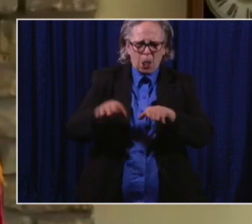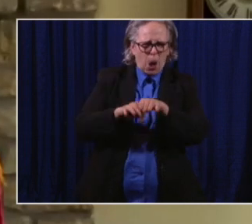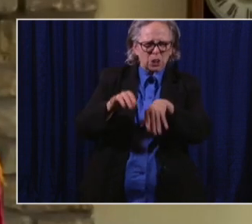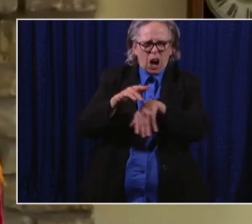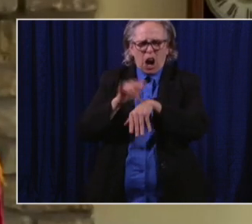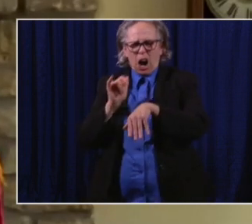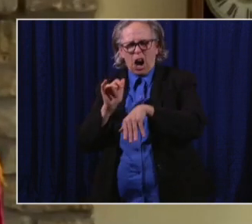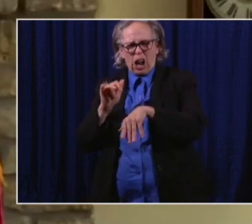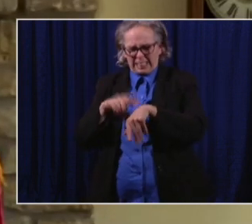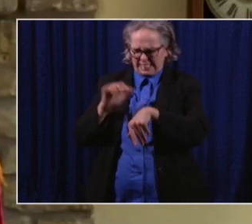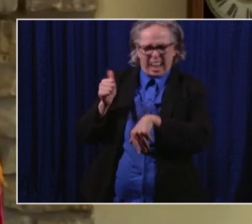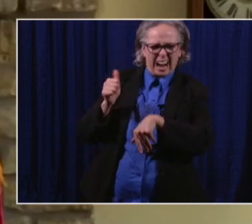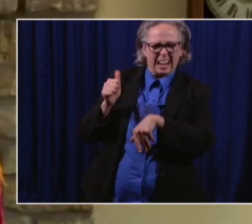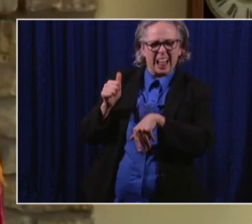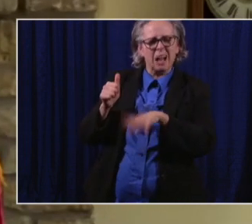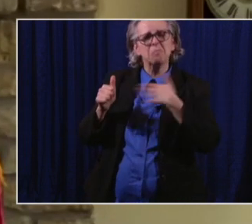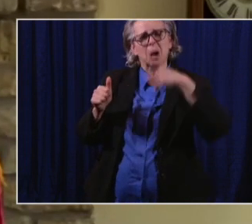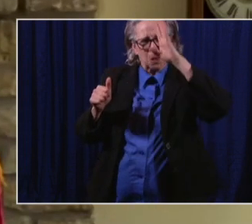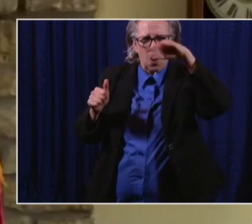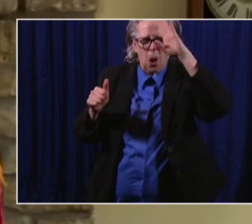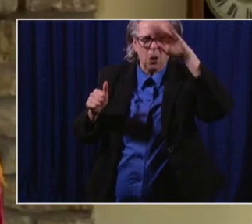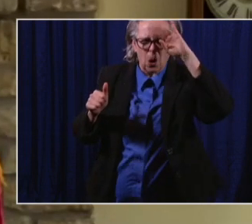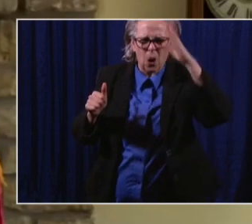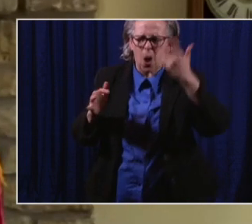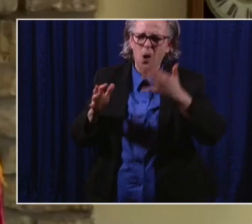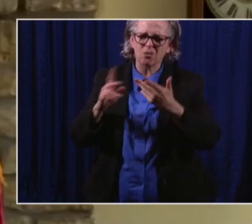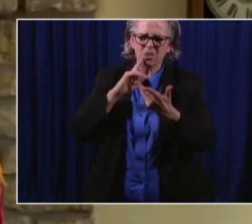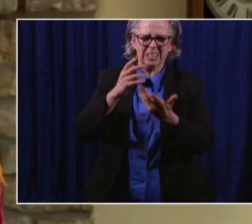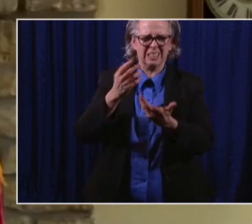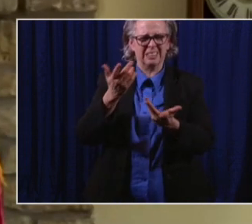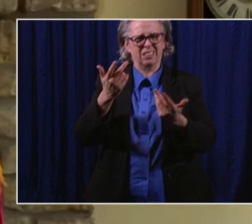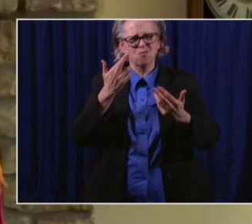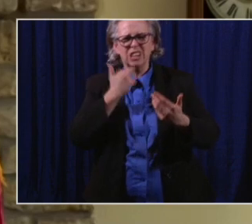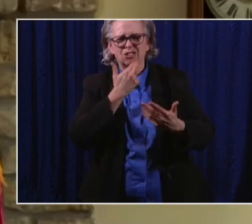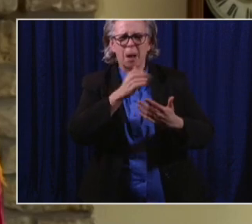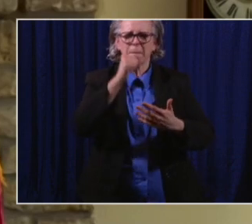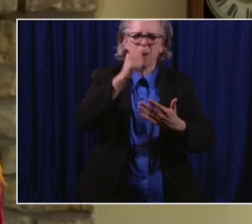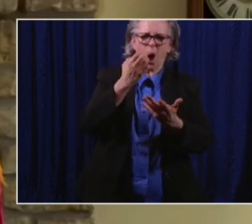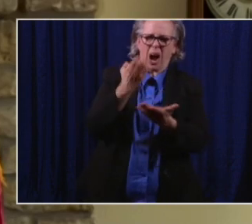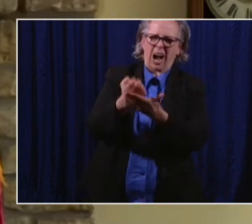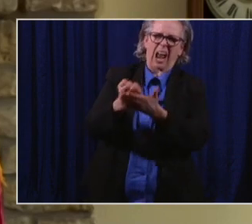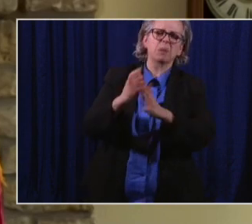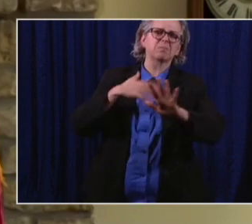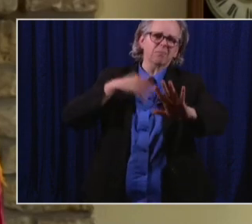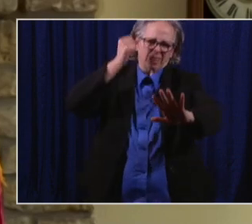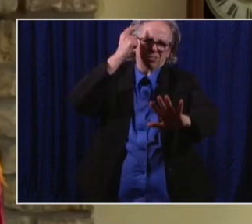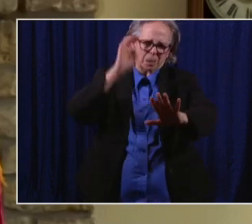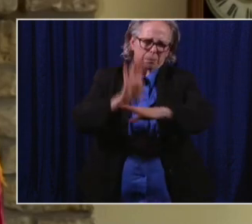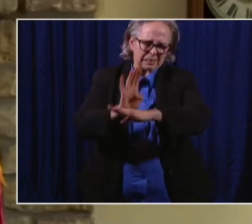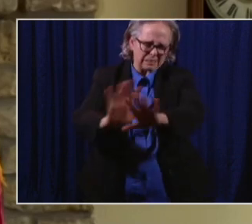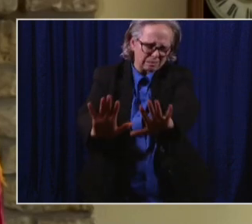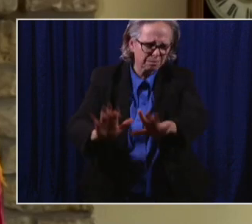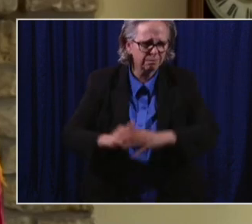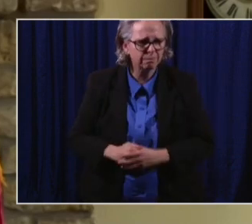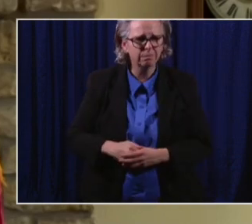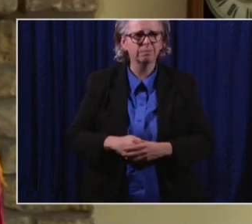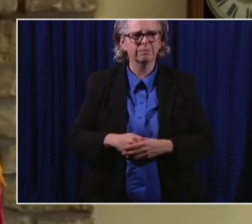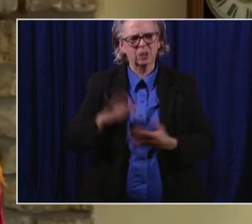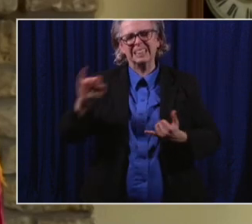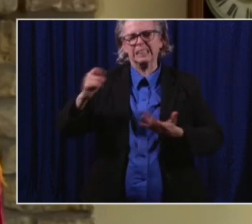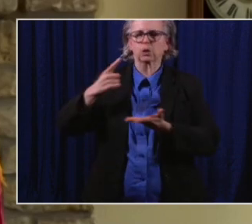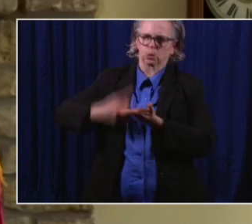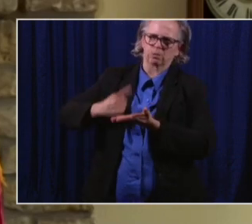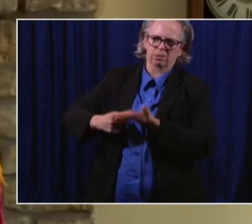and bars. I'm going to have an opportunity the next several days to talk to a number of representatives from the Restaurant Association.